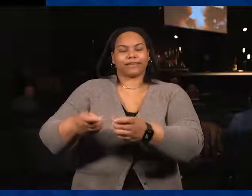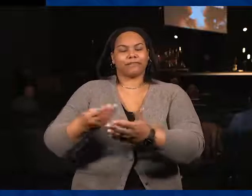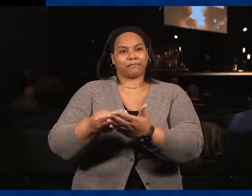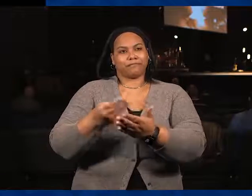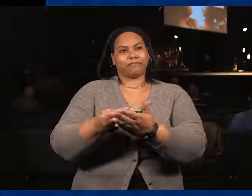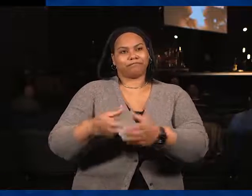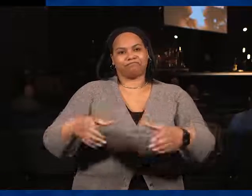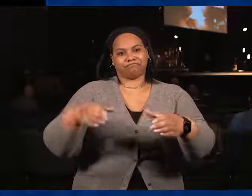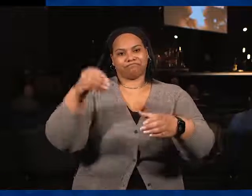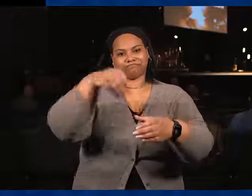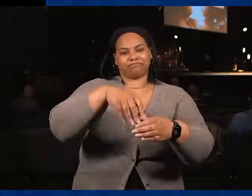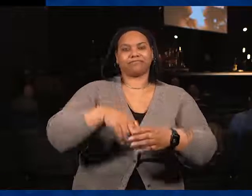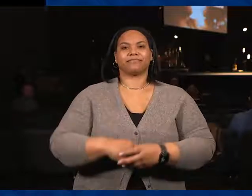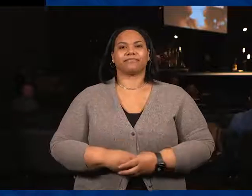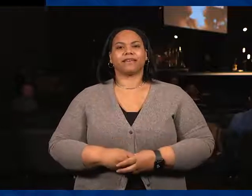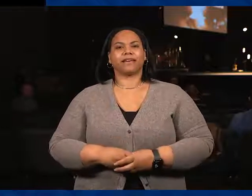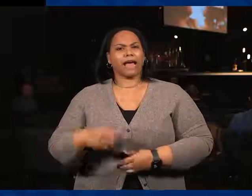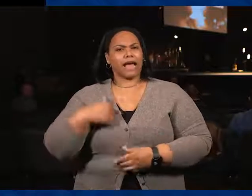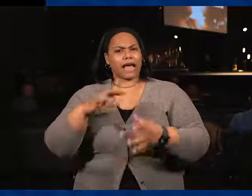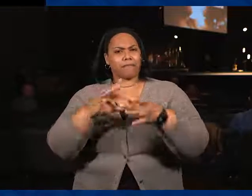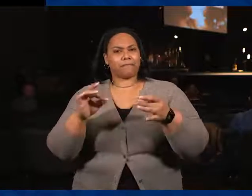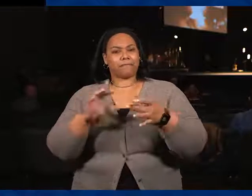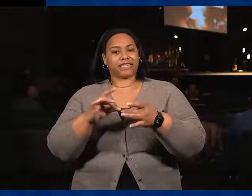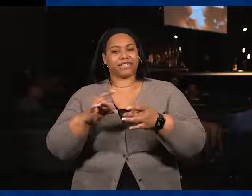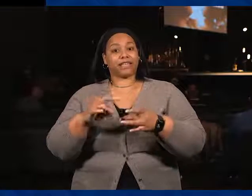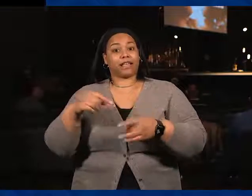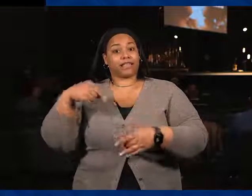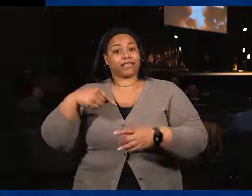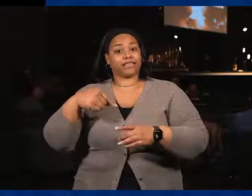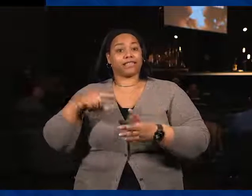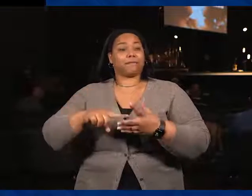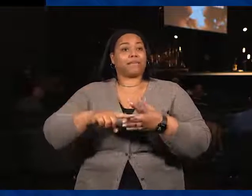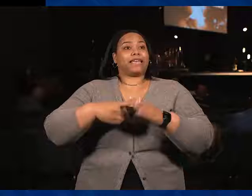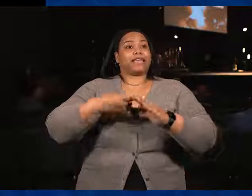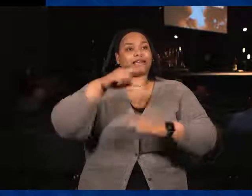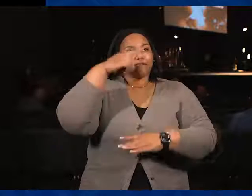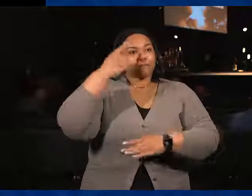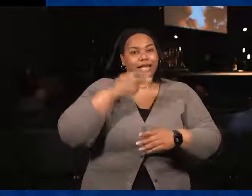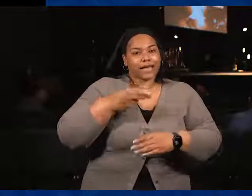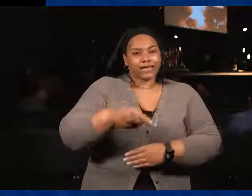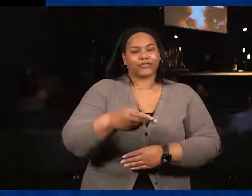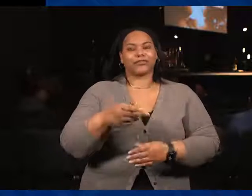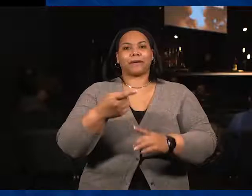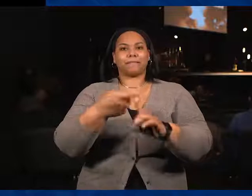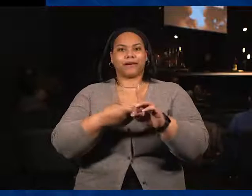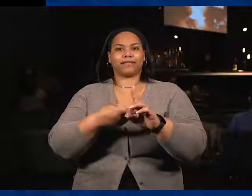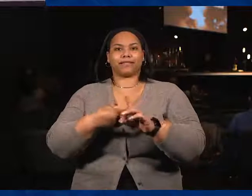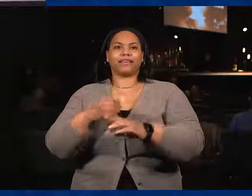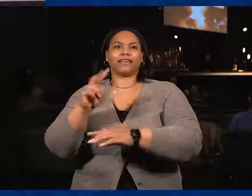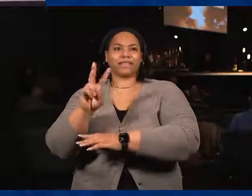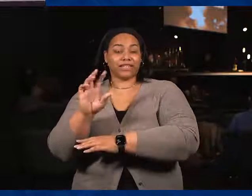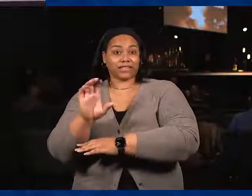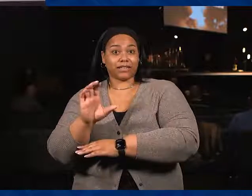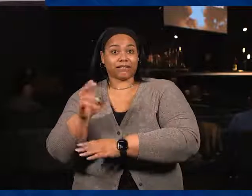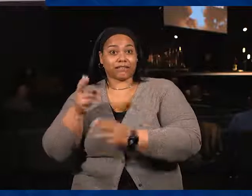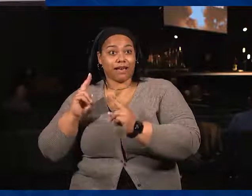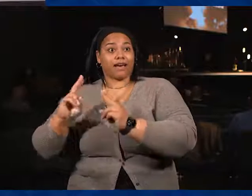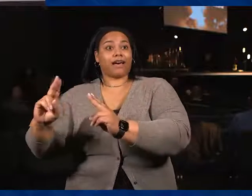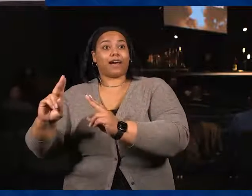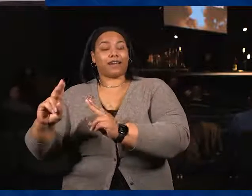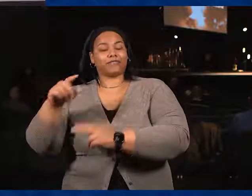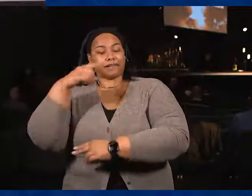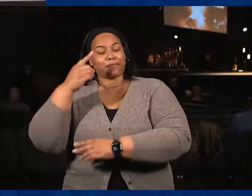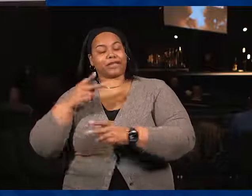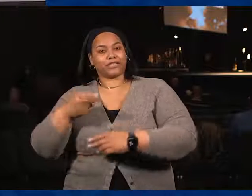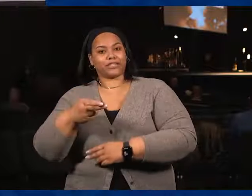weeks ago. I mentioned that it was the beginning of Black History Month and that Vineyard Columbus was honoring Black History Month in a variety